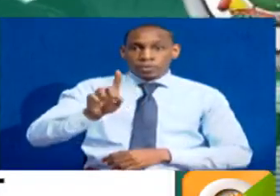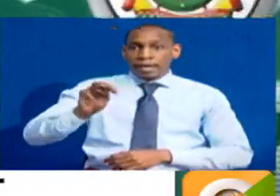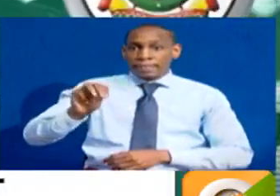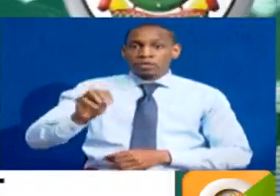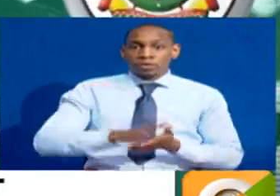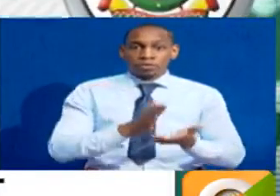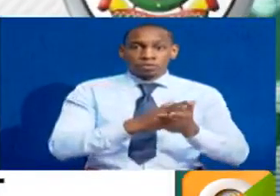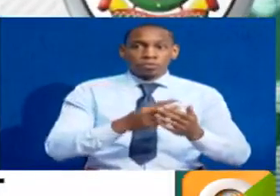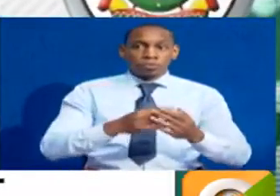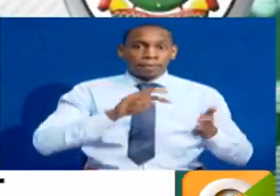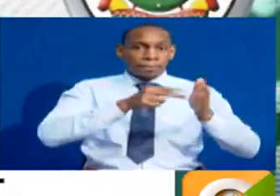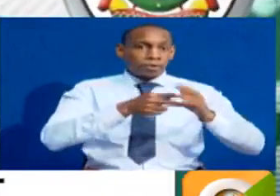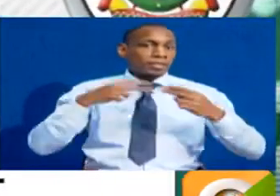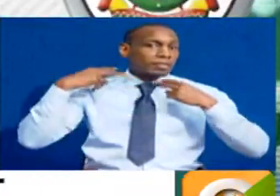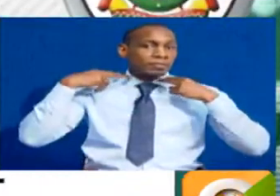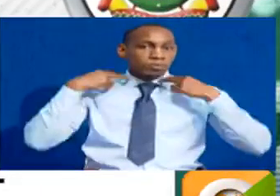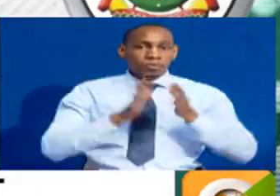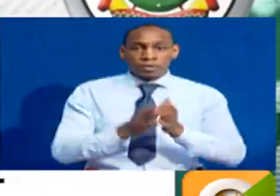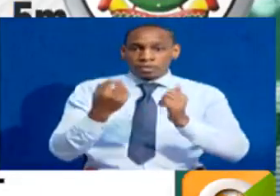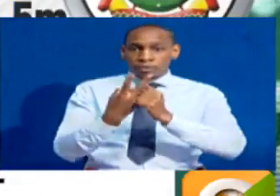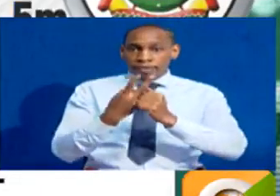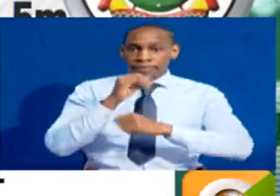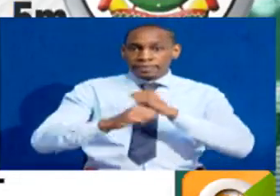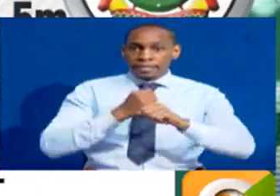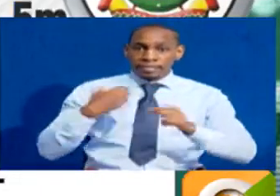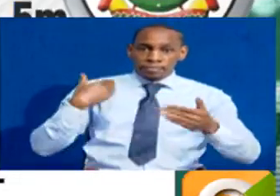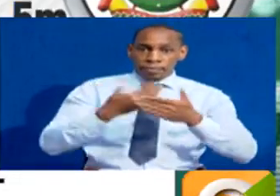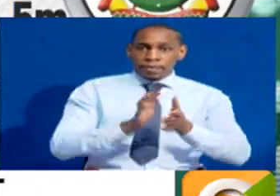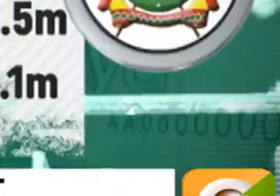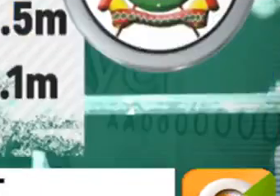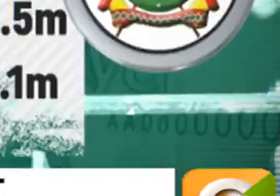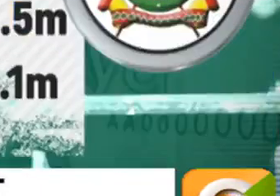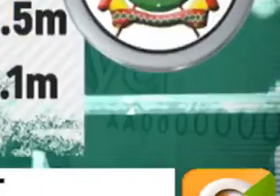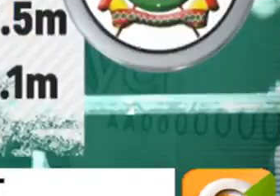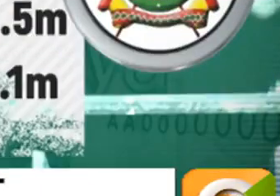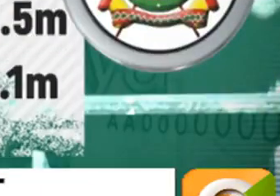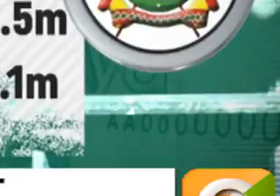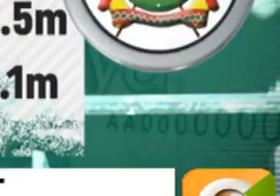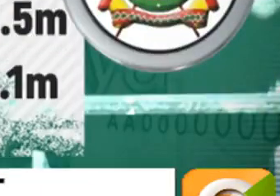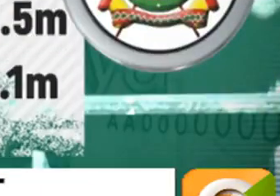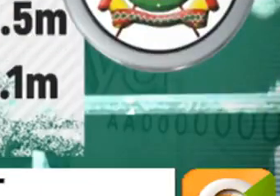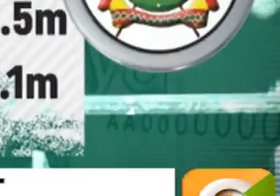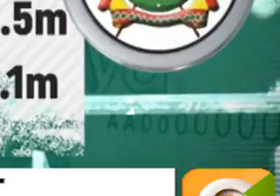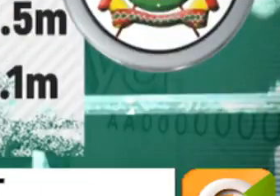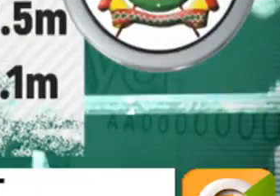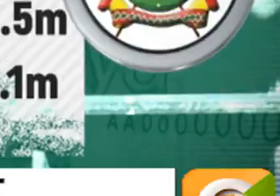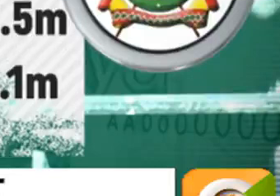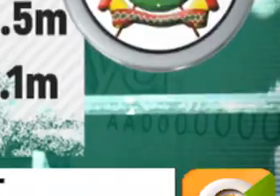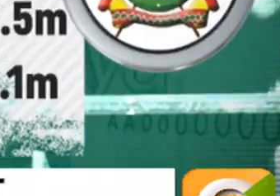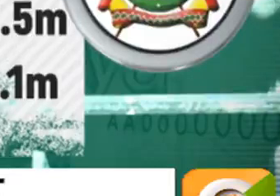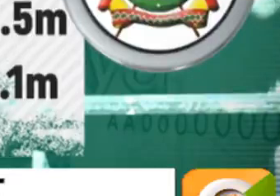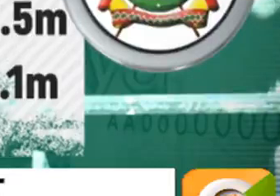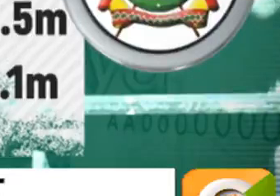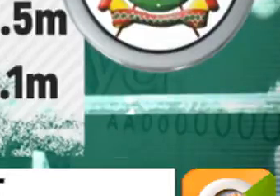shillings stuck in projects as old as 12 years now. Shimolatoa Prison has a two-bedroom staff house that has stalled